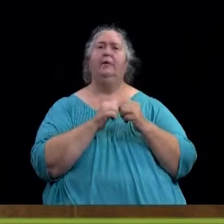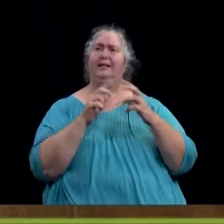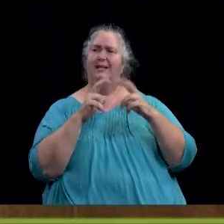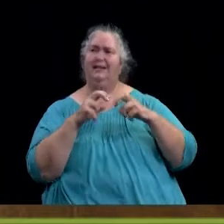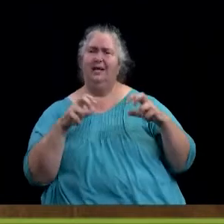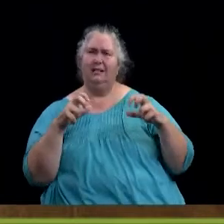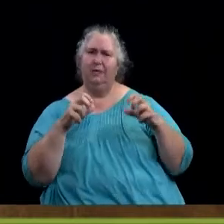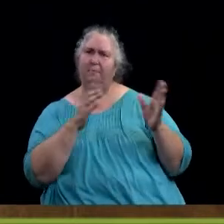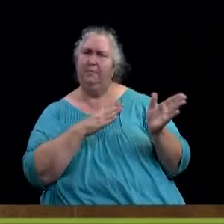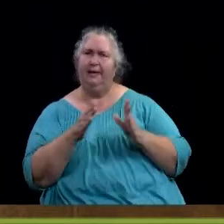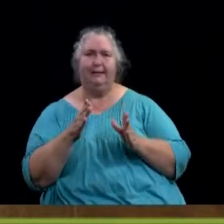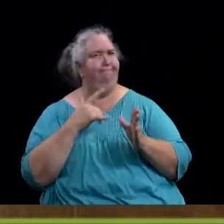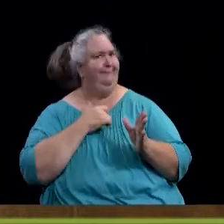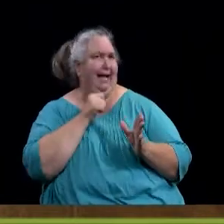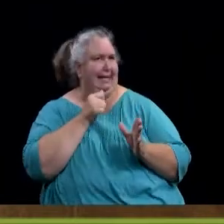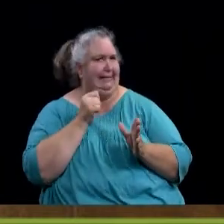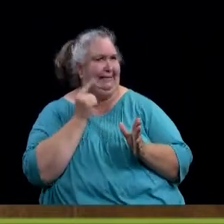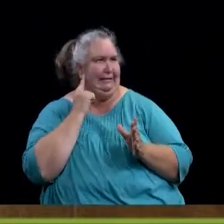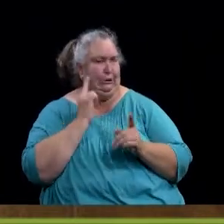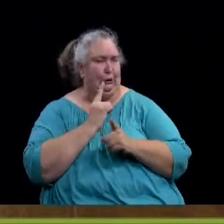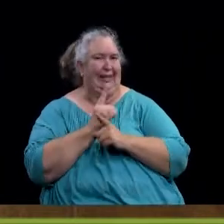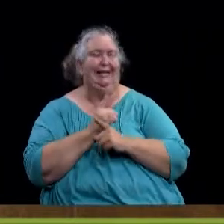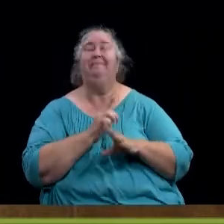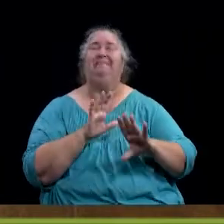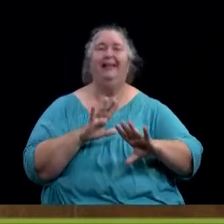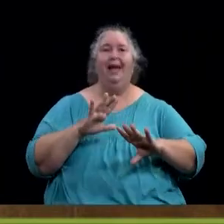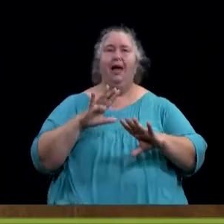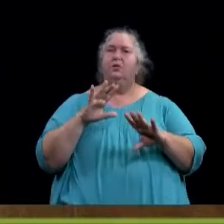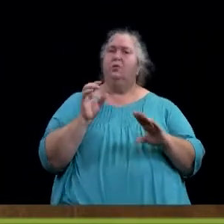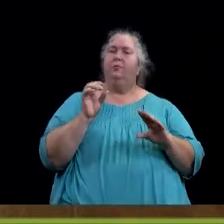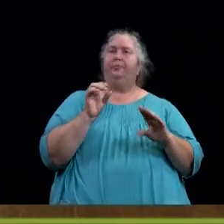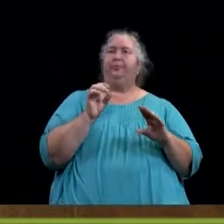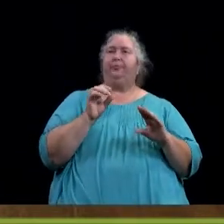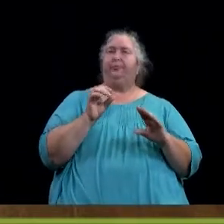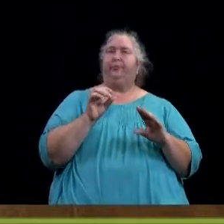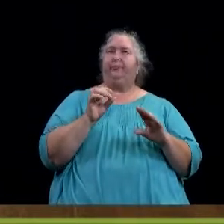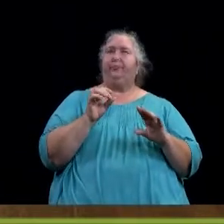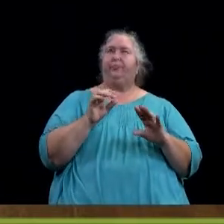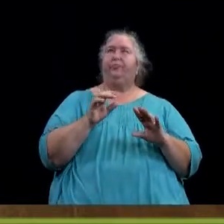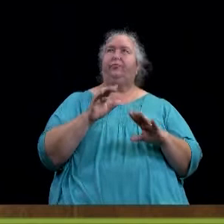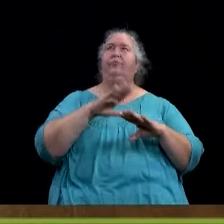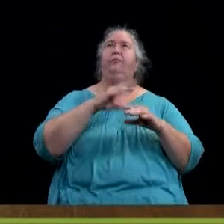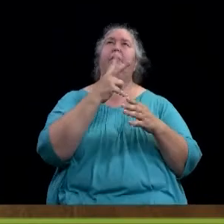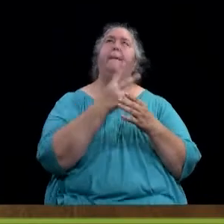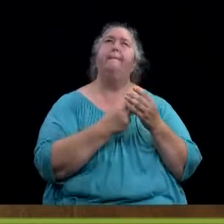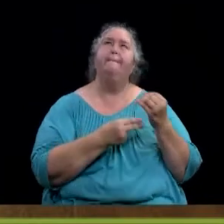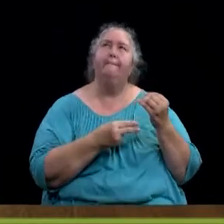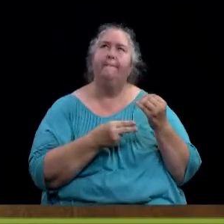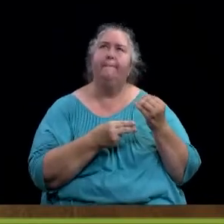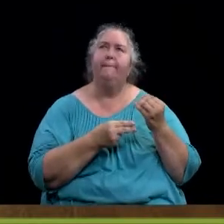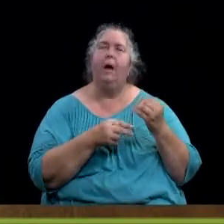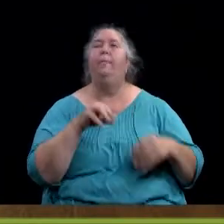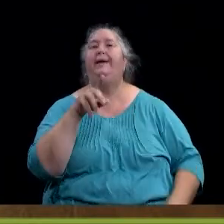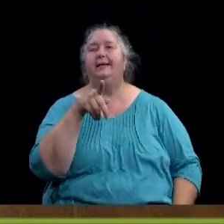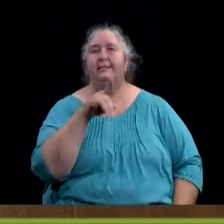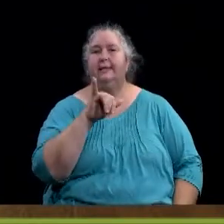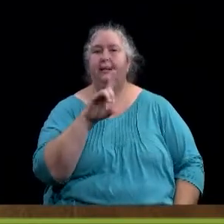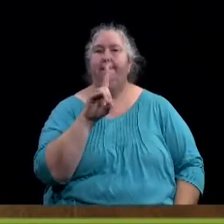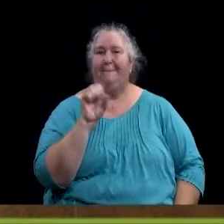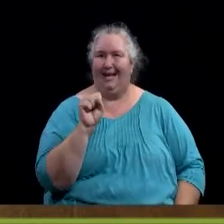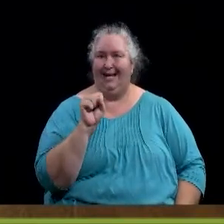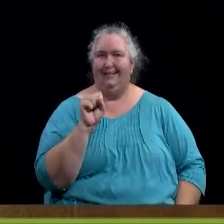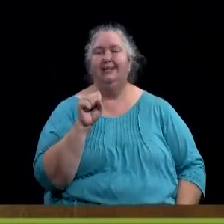so no controversy there. But on both the PID, the downtown projects that we have, how we